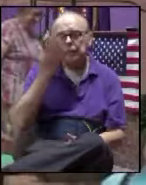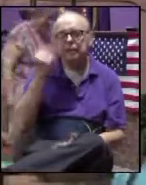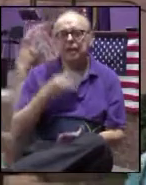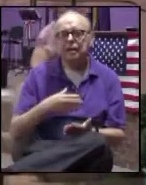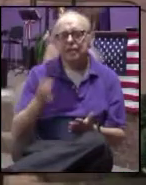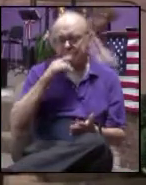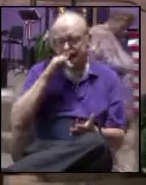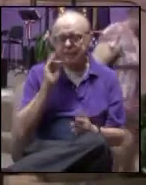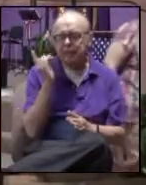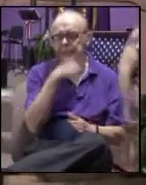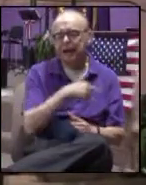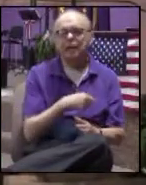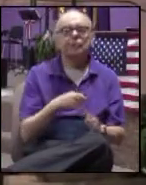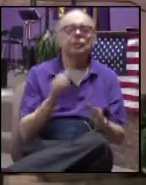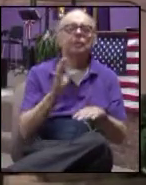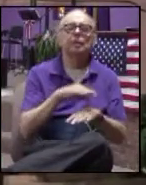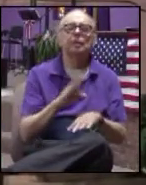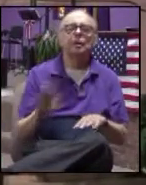I'm sorry.